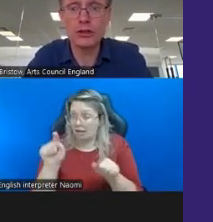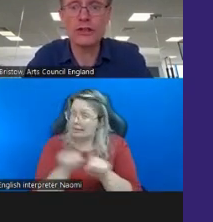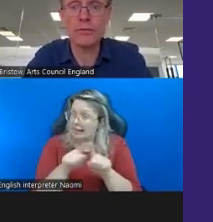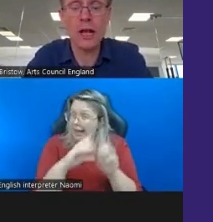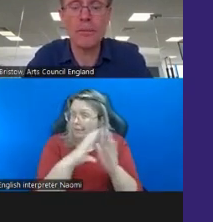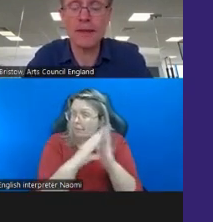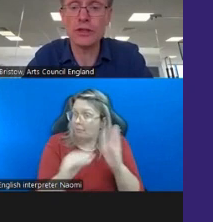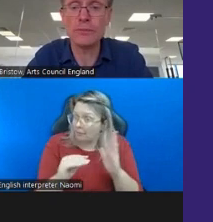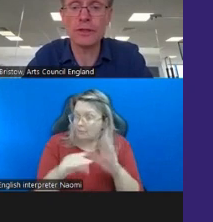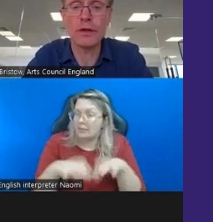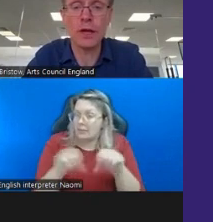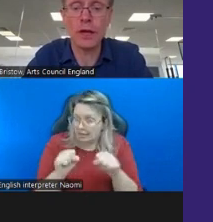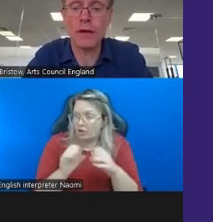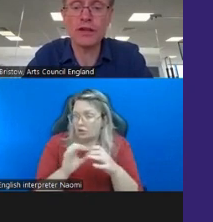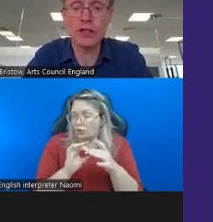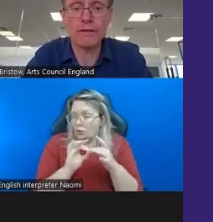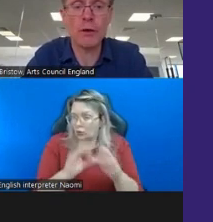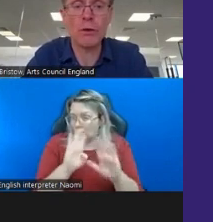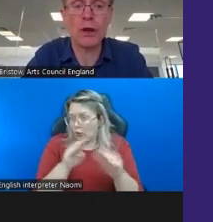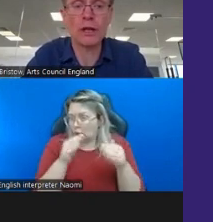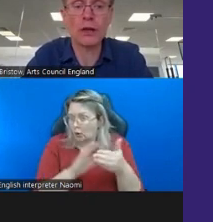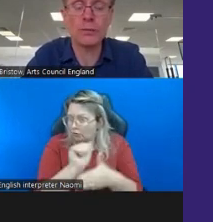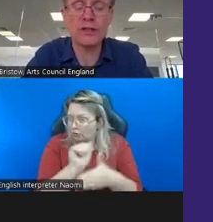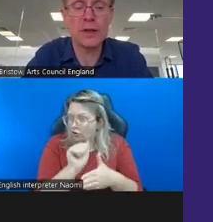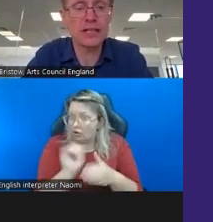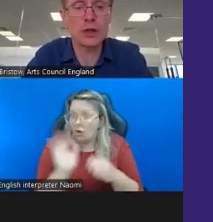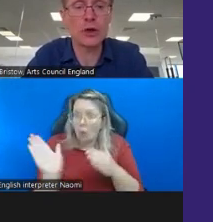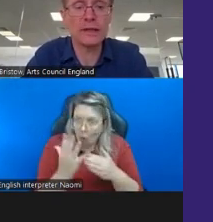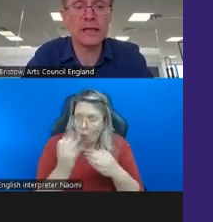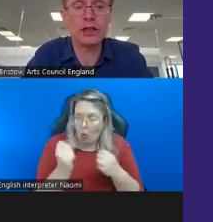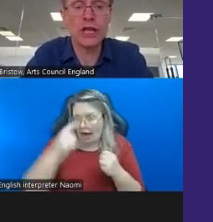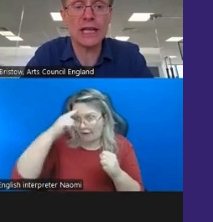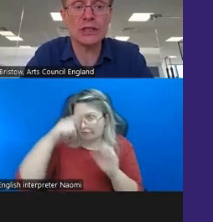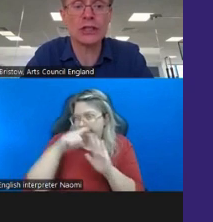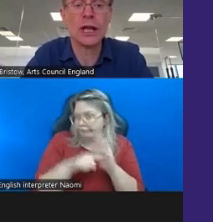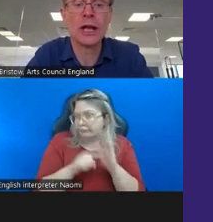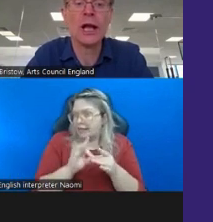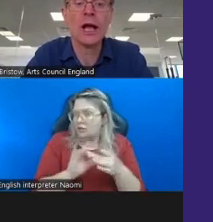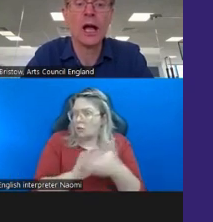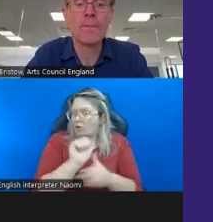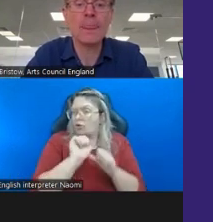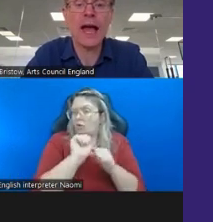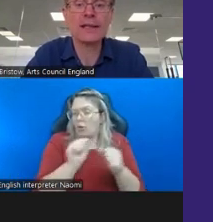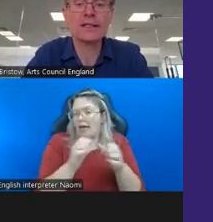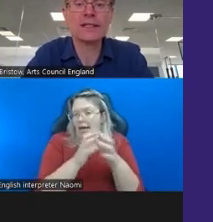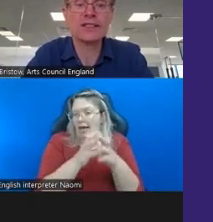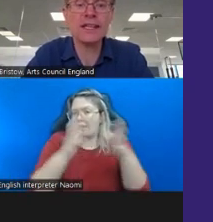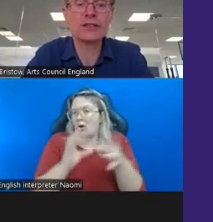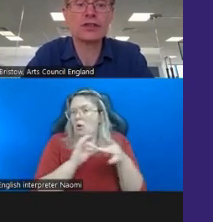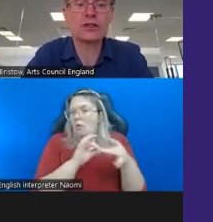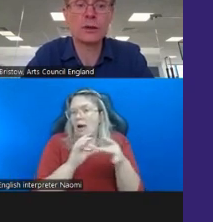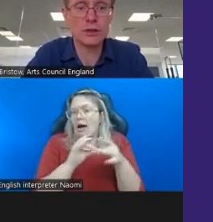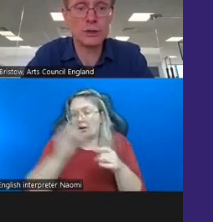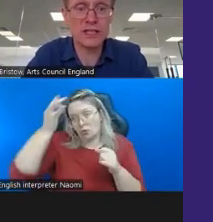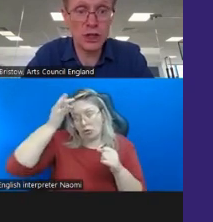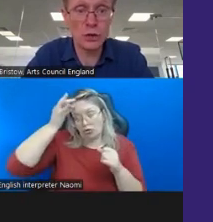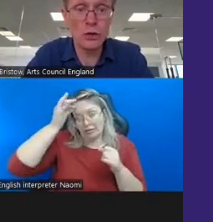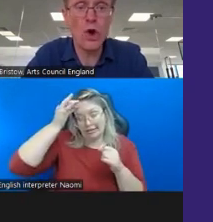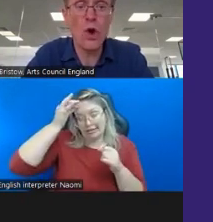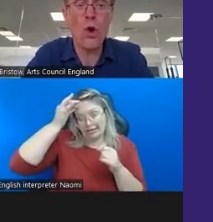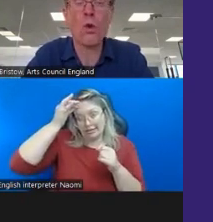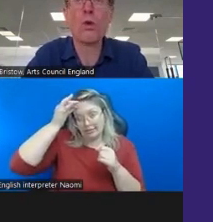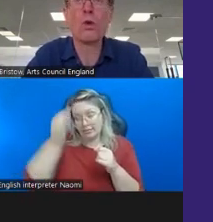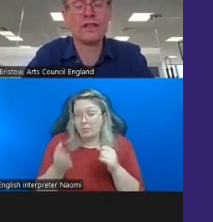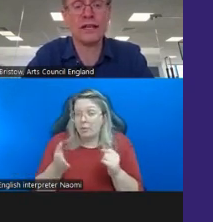creative industries have become in terms of a vision of how local economies and the national economy can change. And since